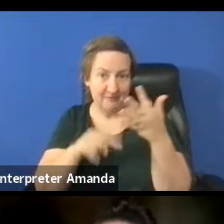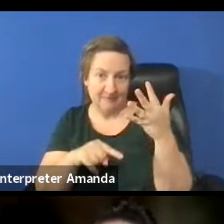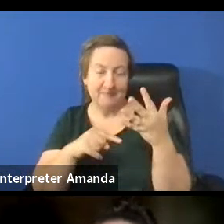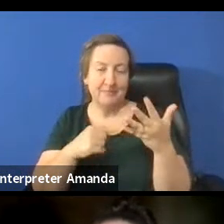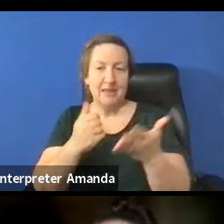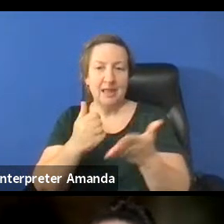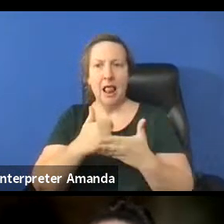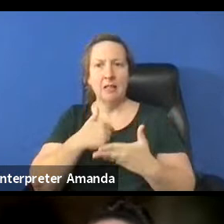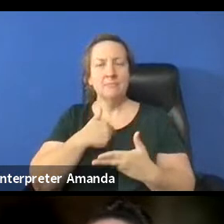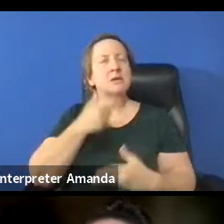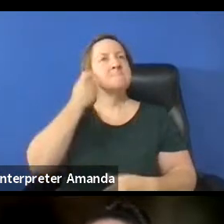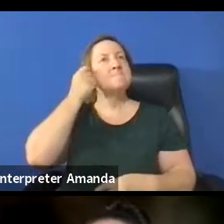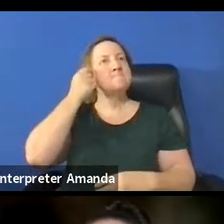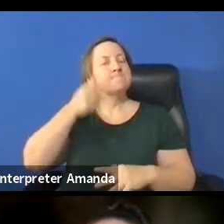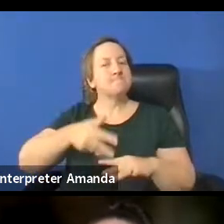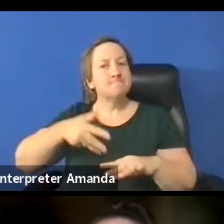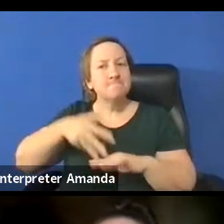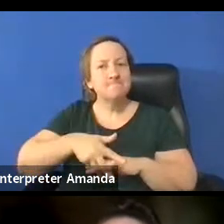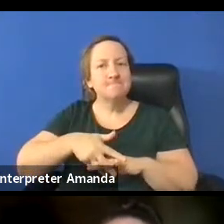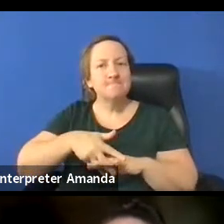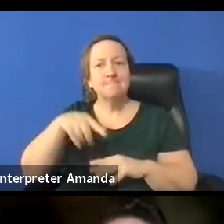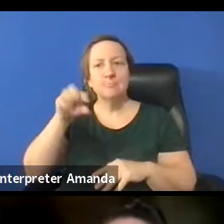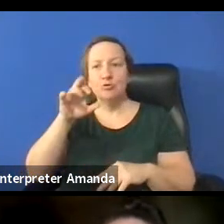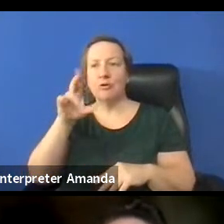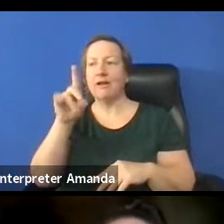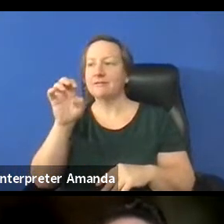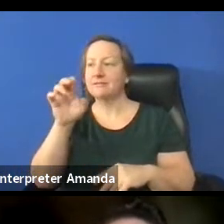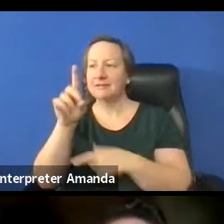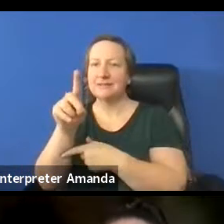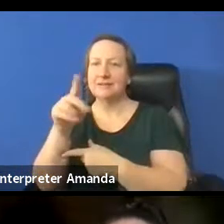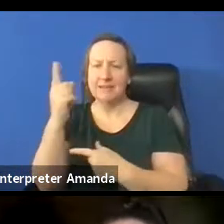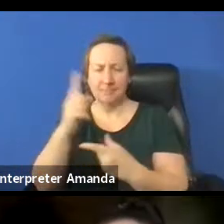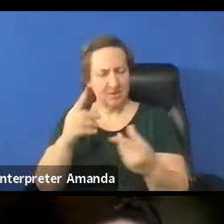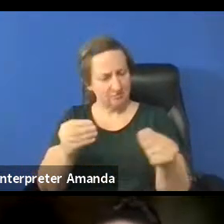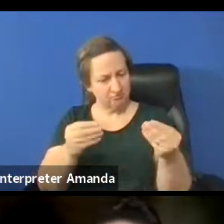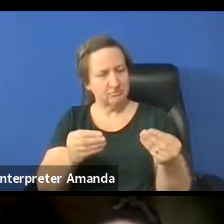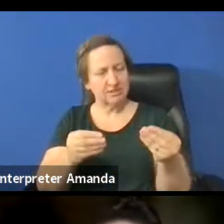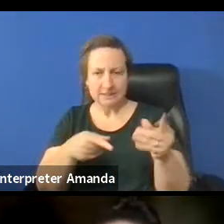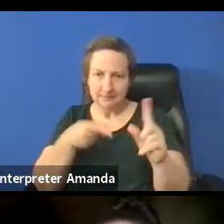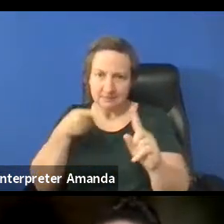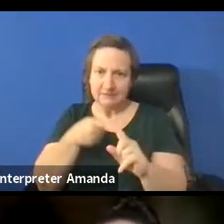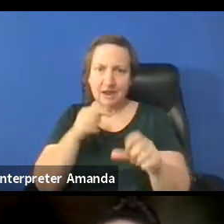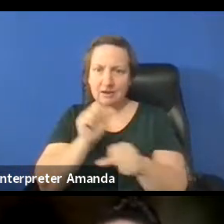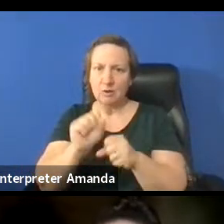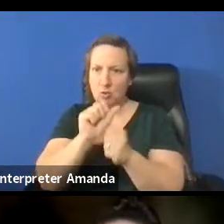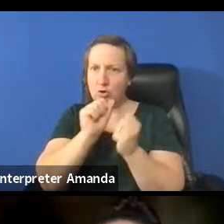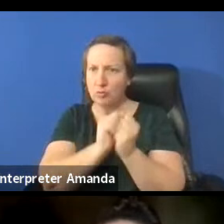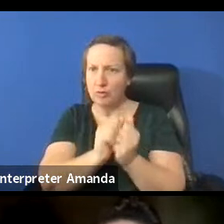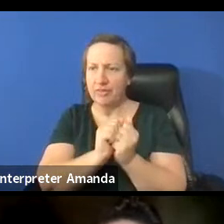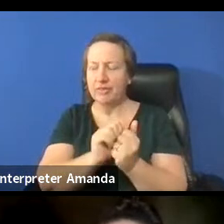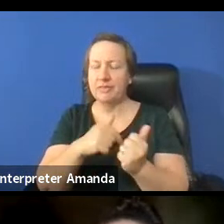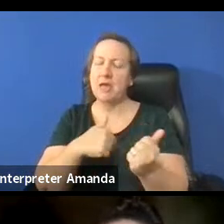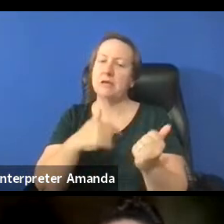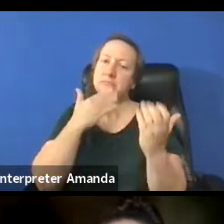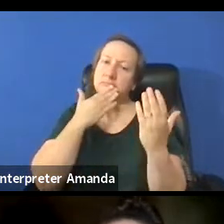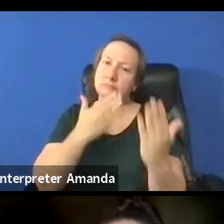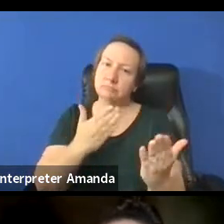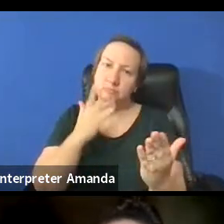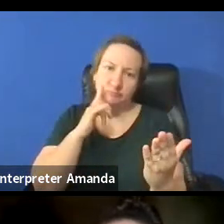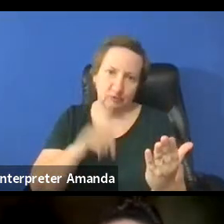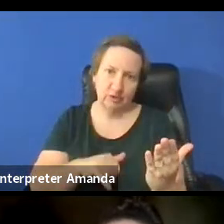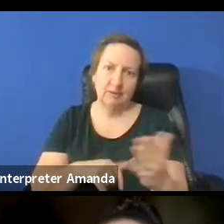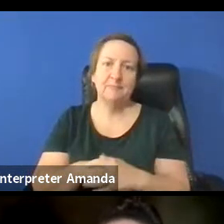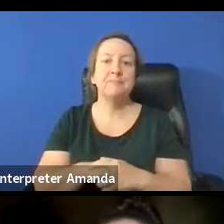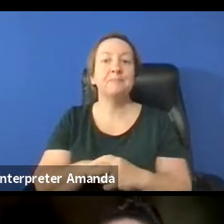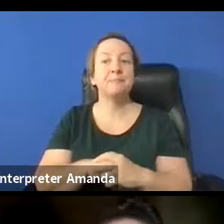ground me, and it gives me something very tangible to work with, which I really appreciate.